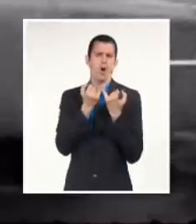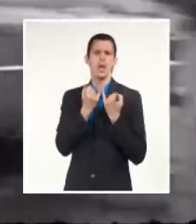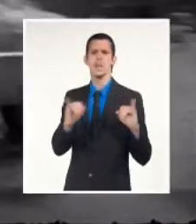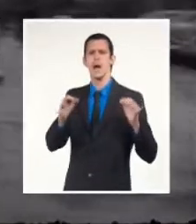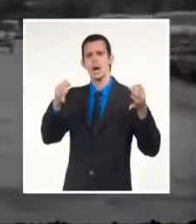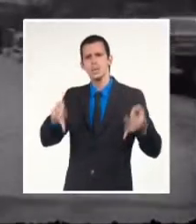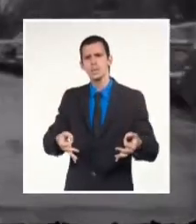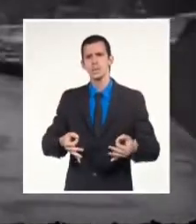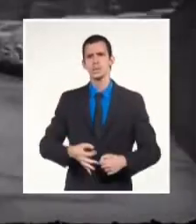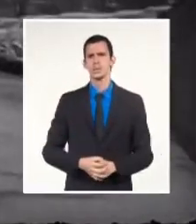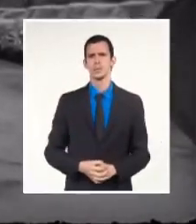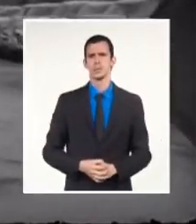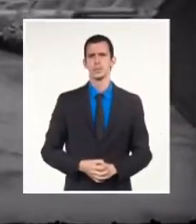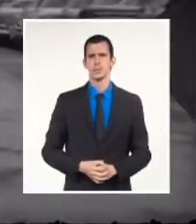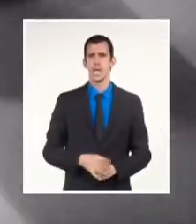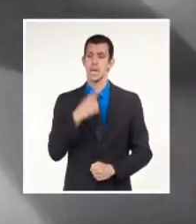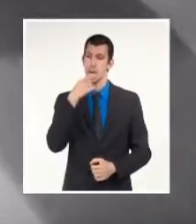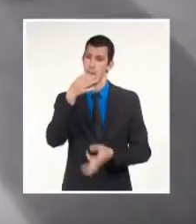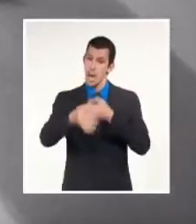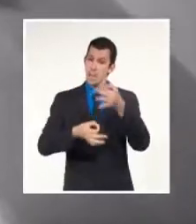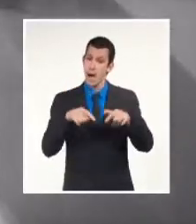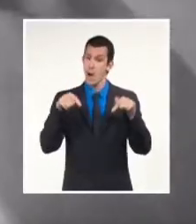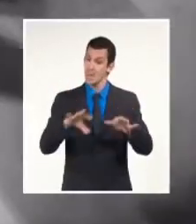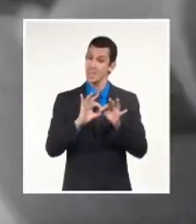reported as critical.